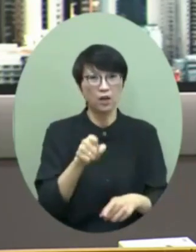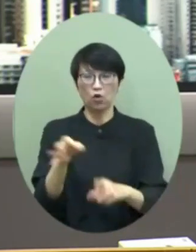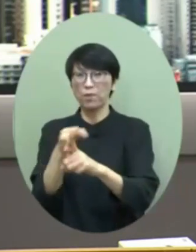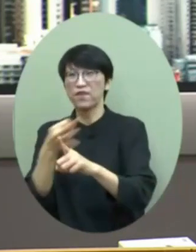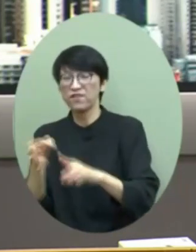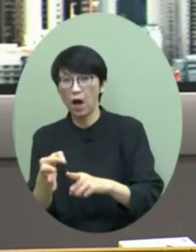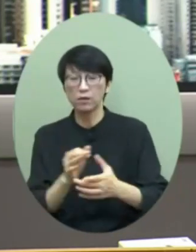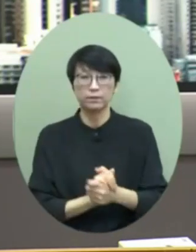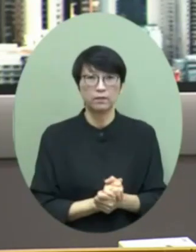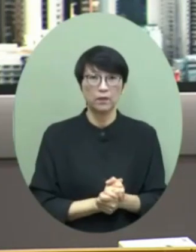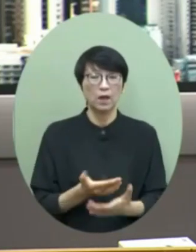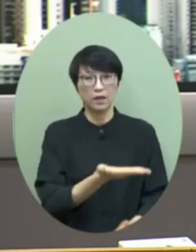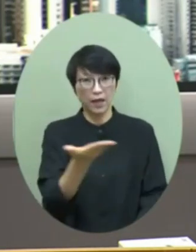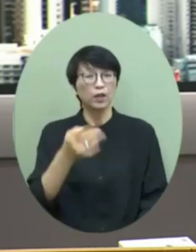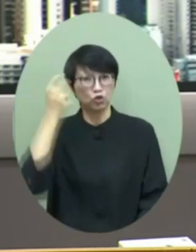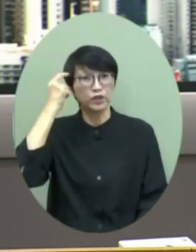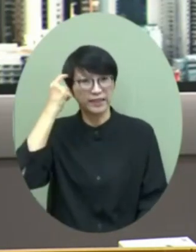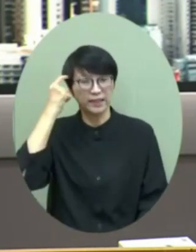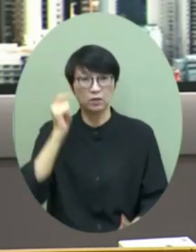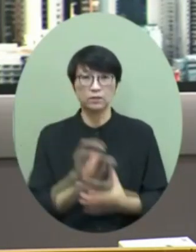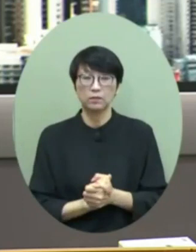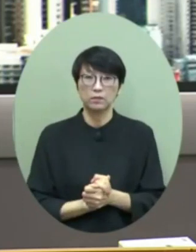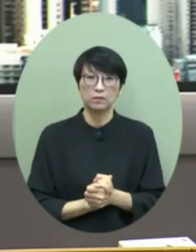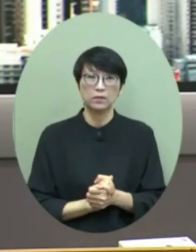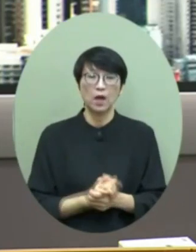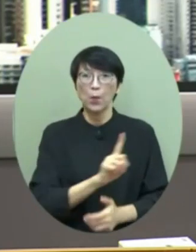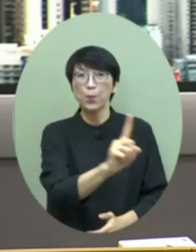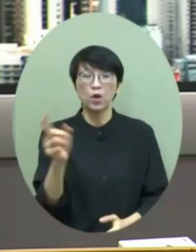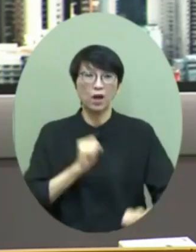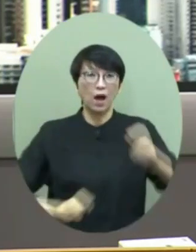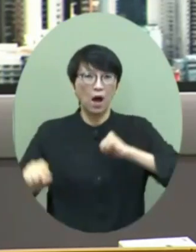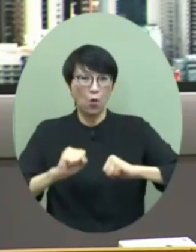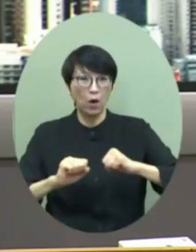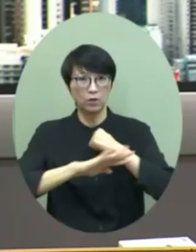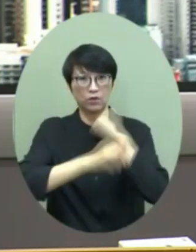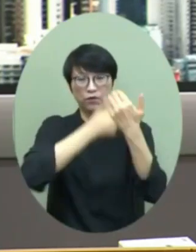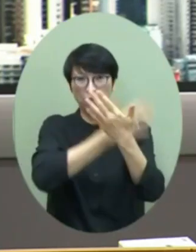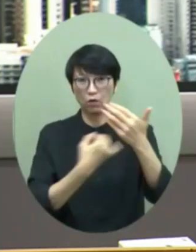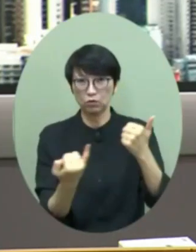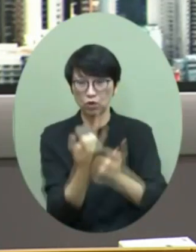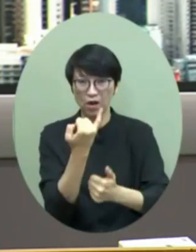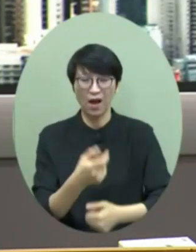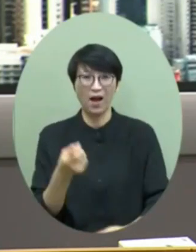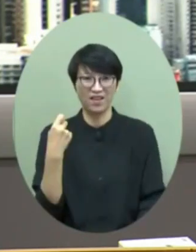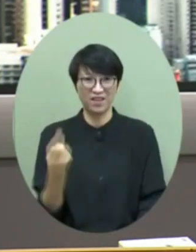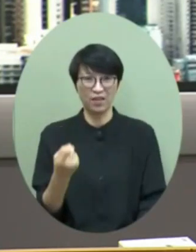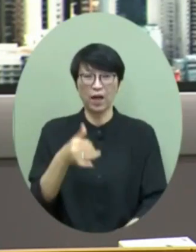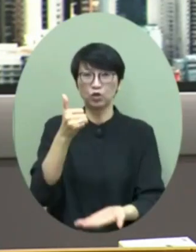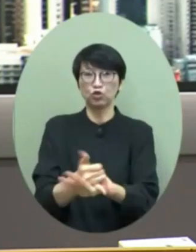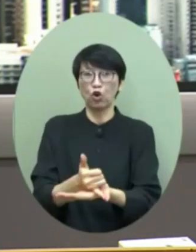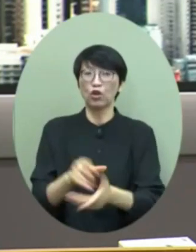ask us to say whether it is against the law or not. I'm sure you understand that whether an act